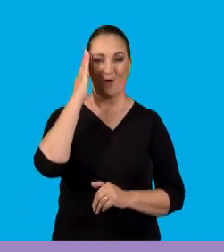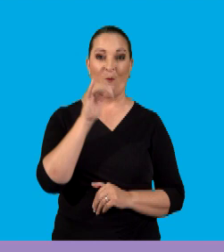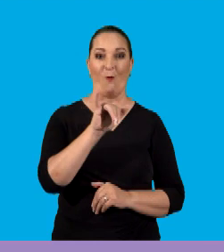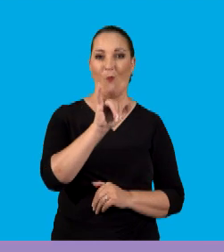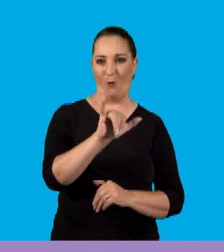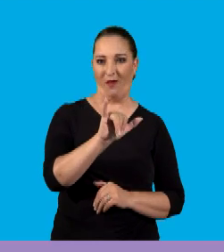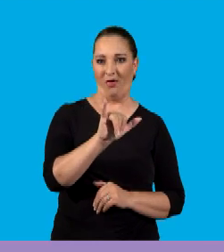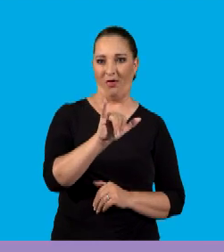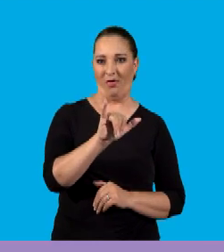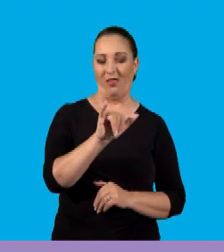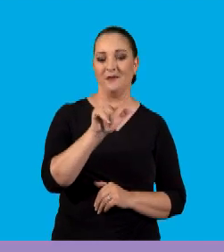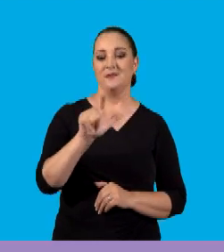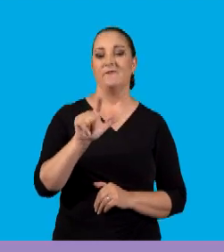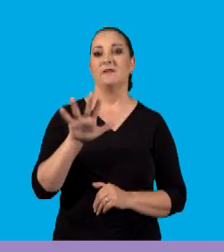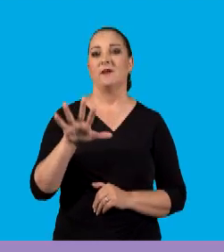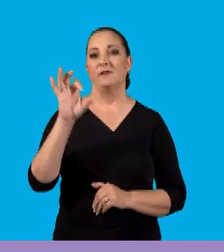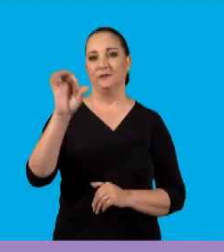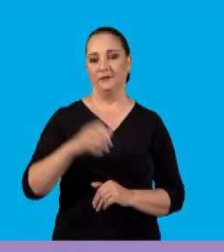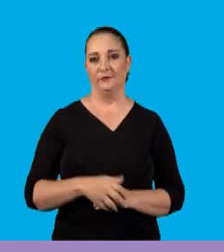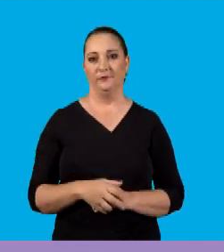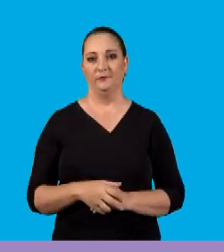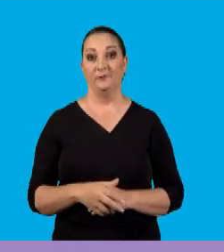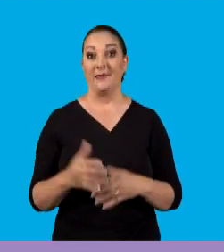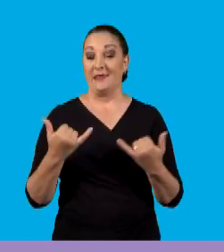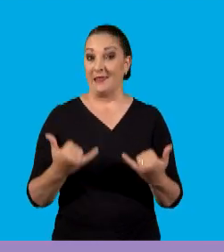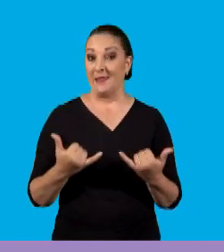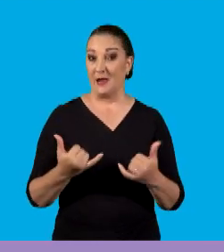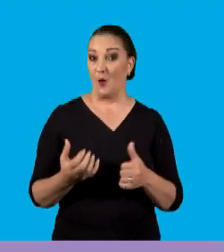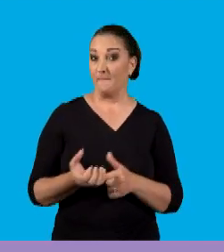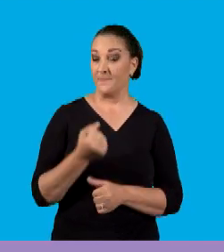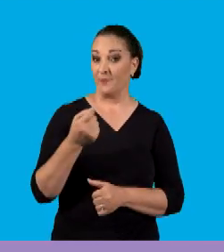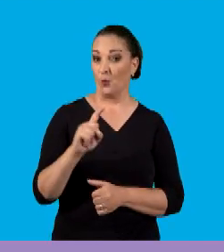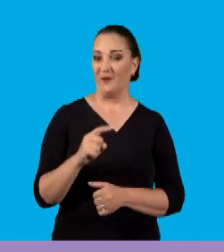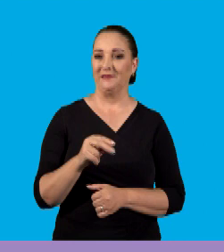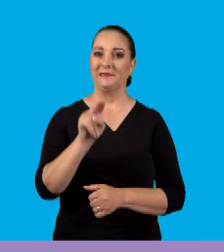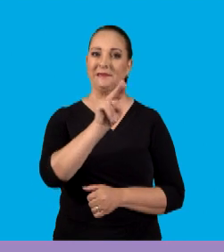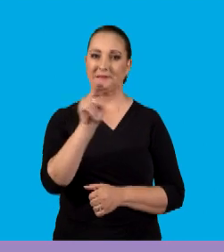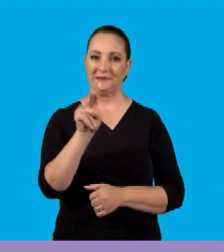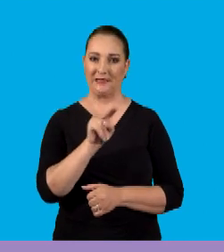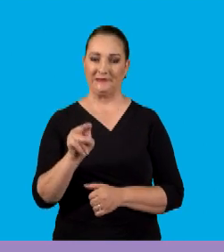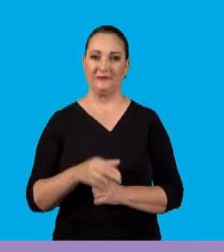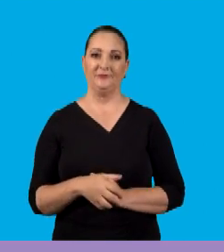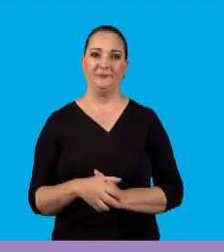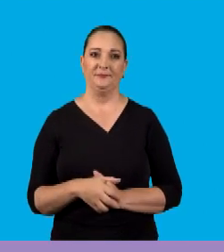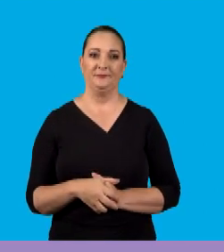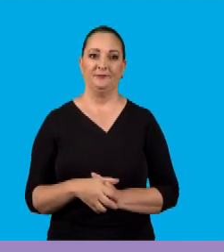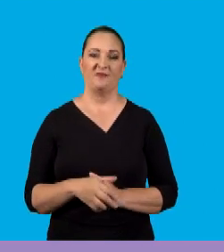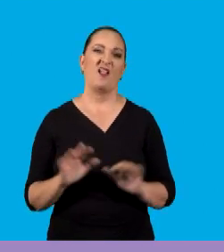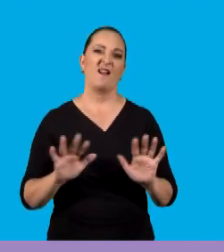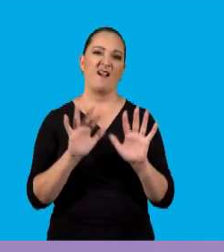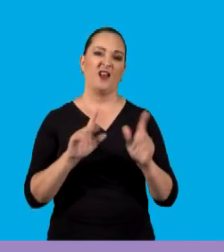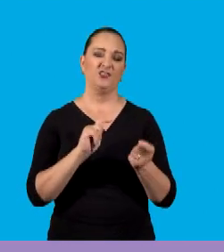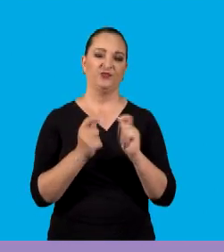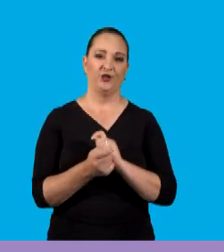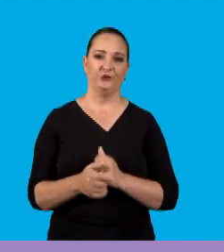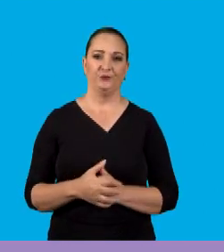angle Y. And then we now go back to finding the angle Z. Let's use a